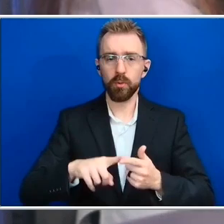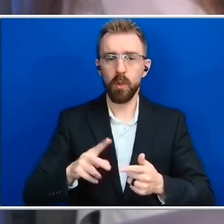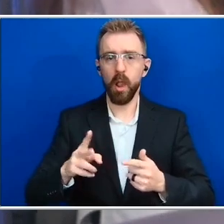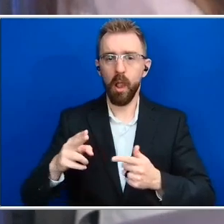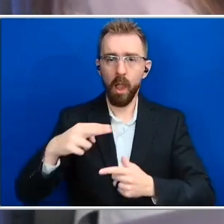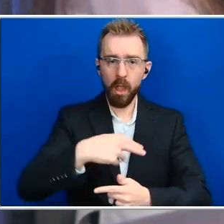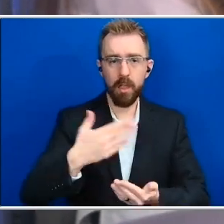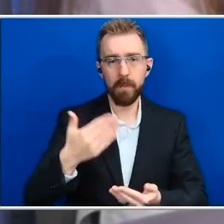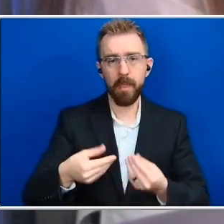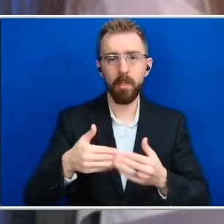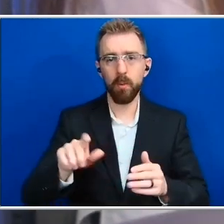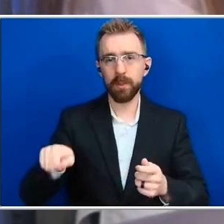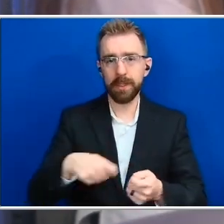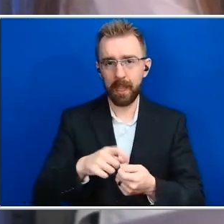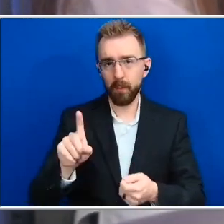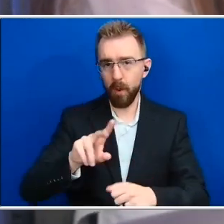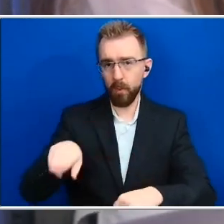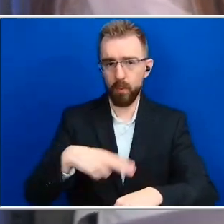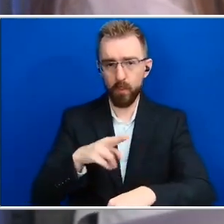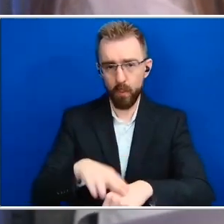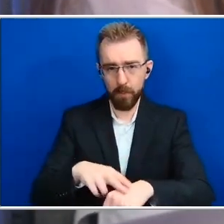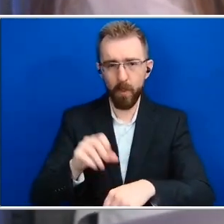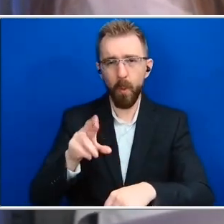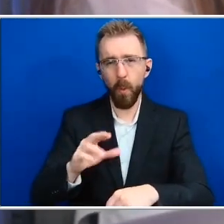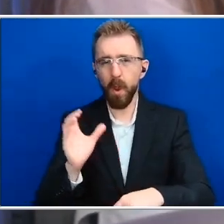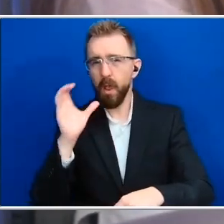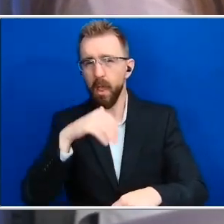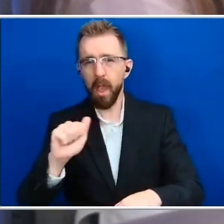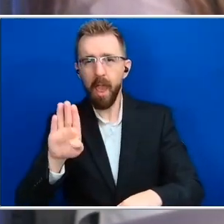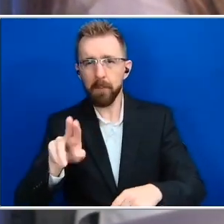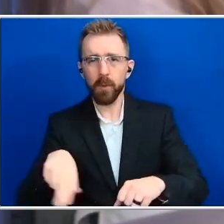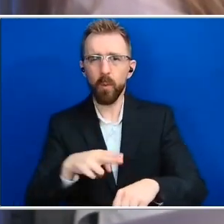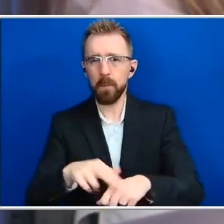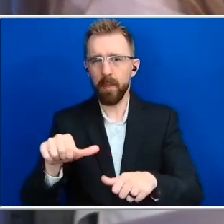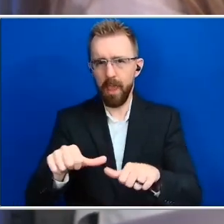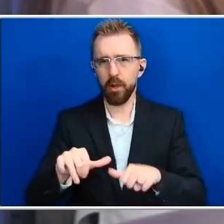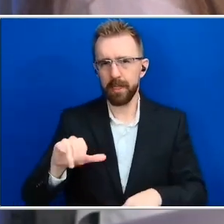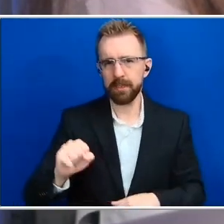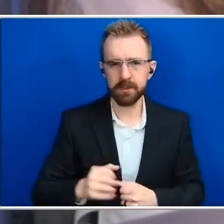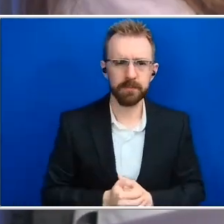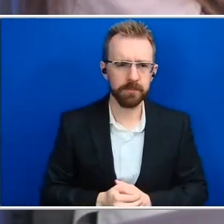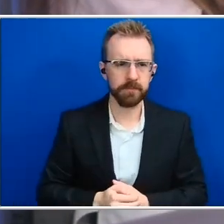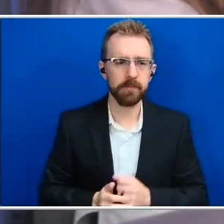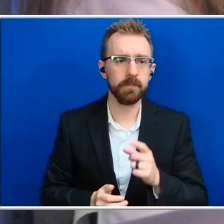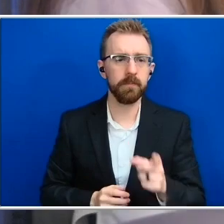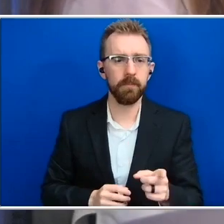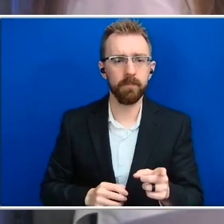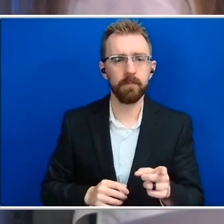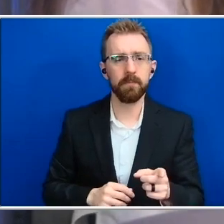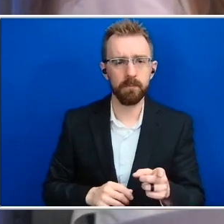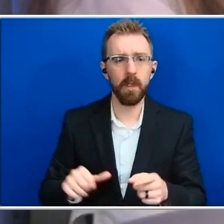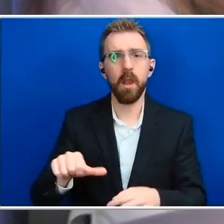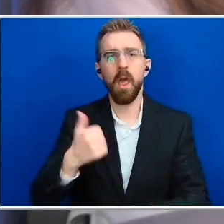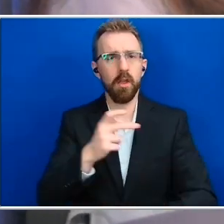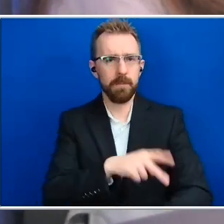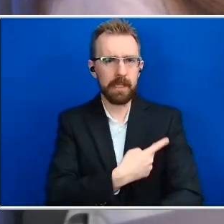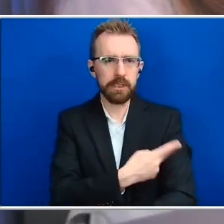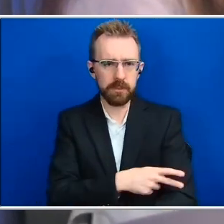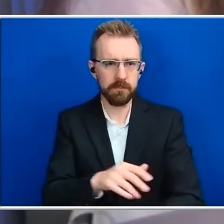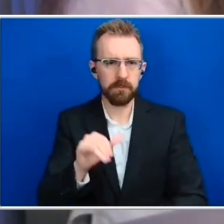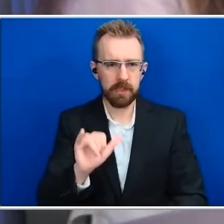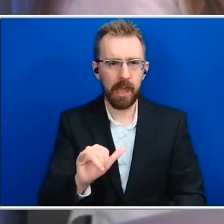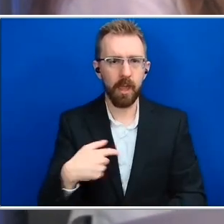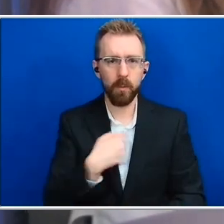the normal or abnormal area was. Therefore, this is another patient that, we were looking at the